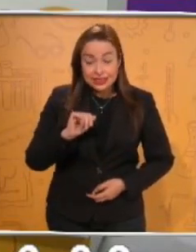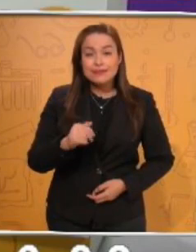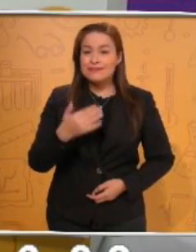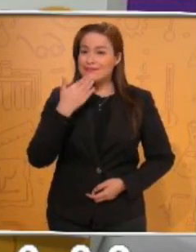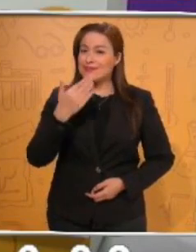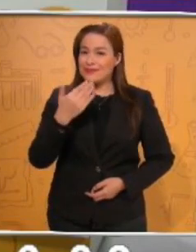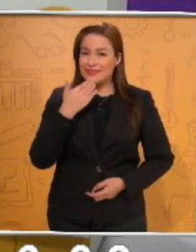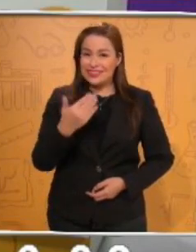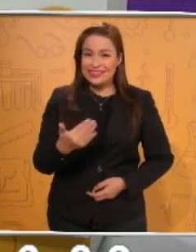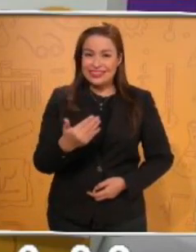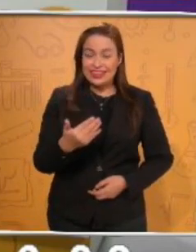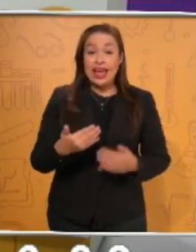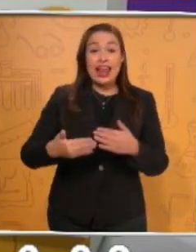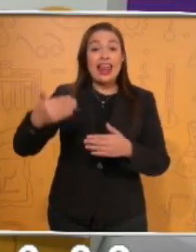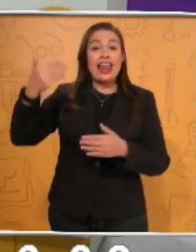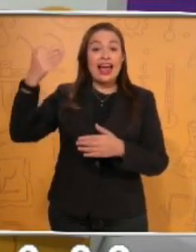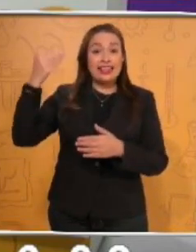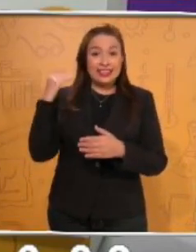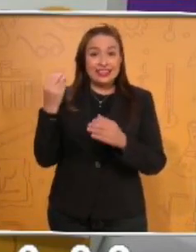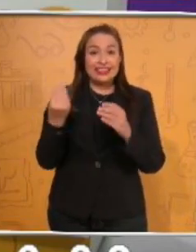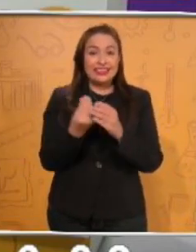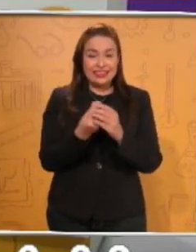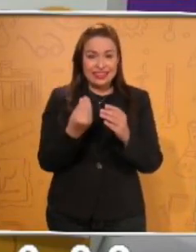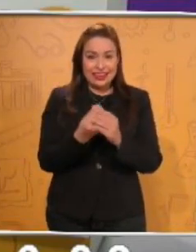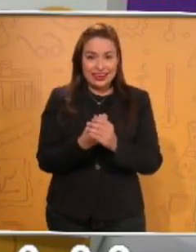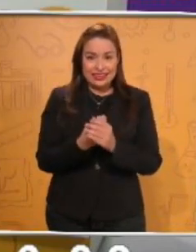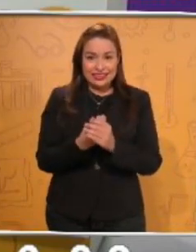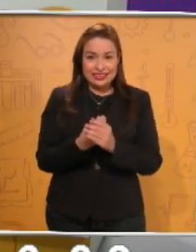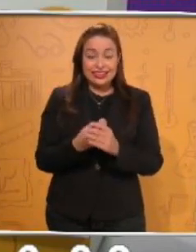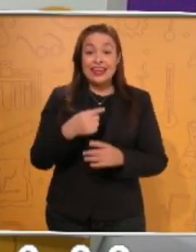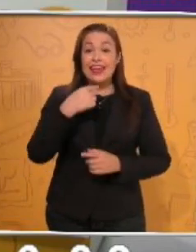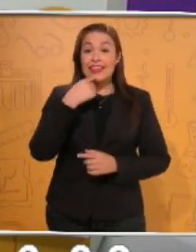right. Last class, we were talking